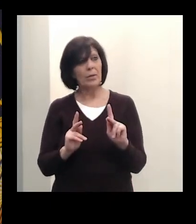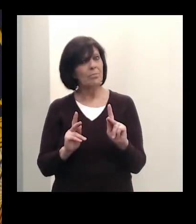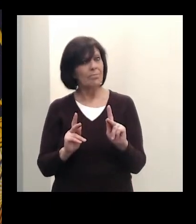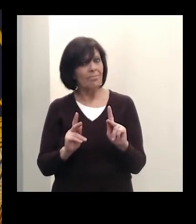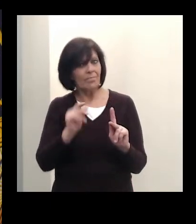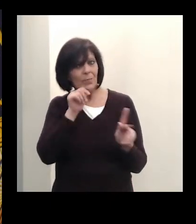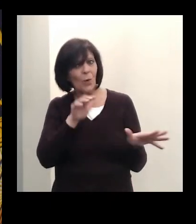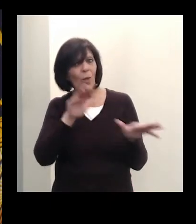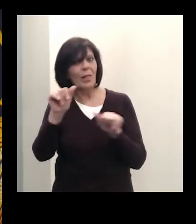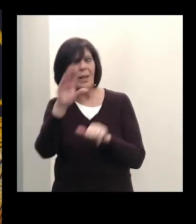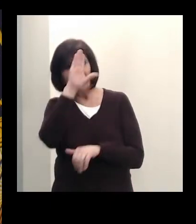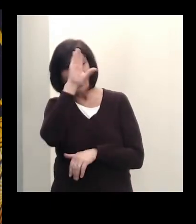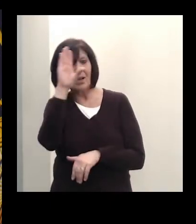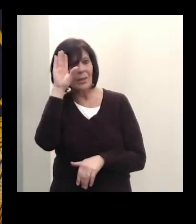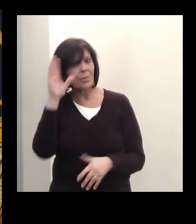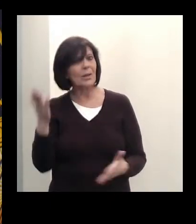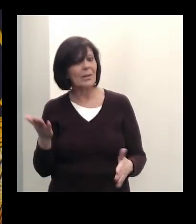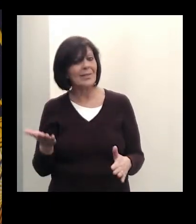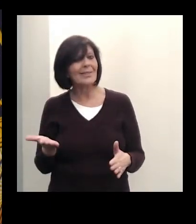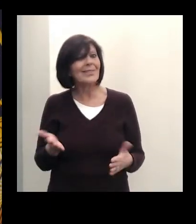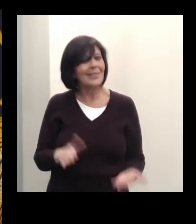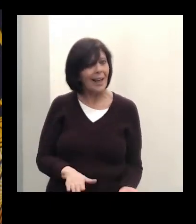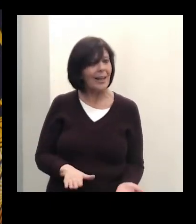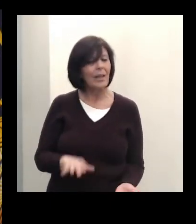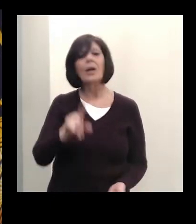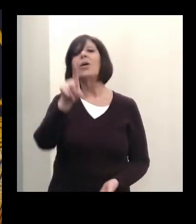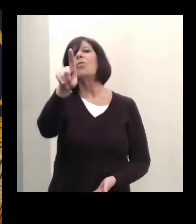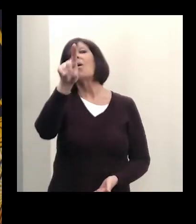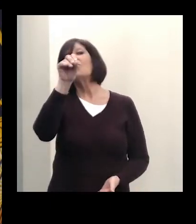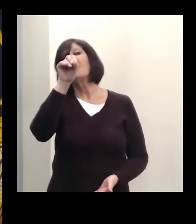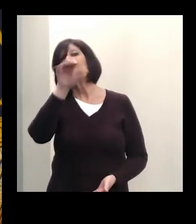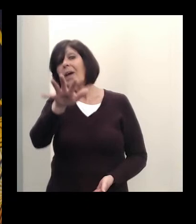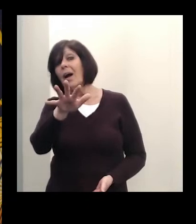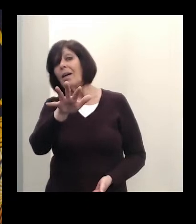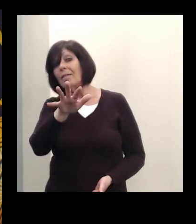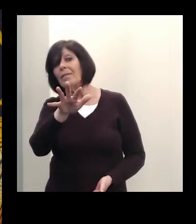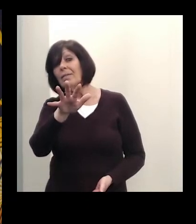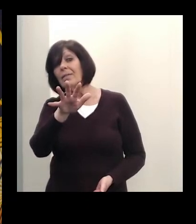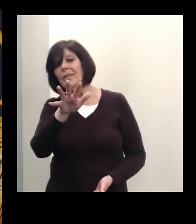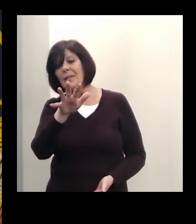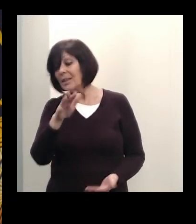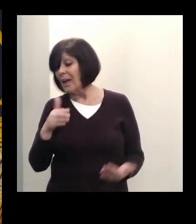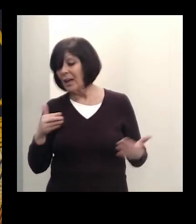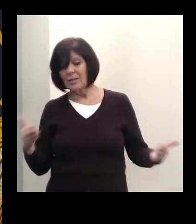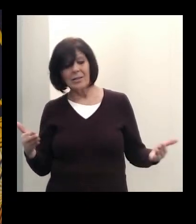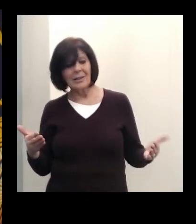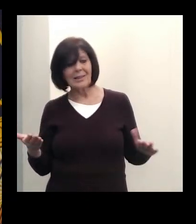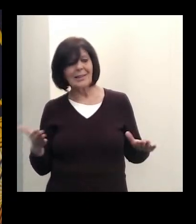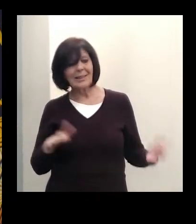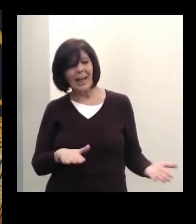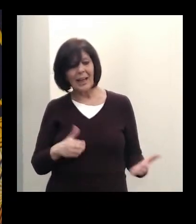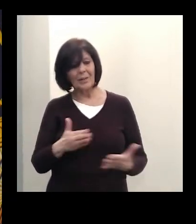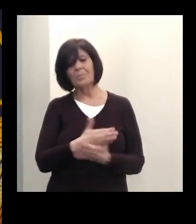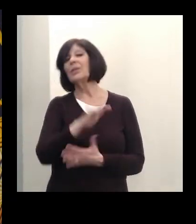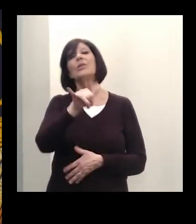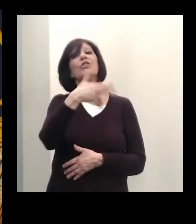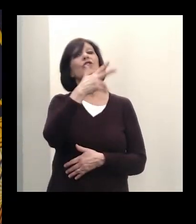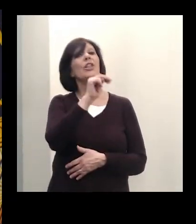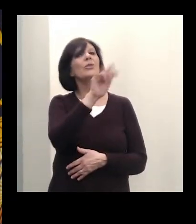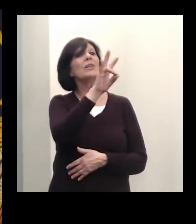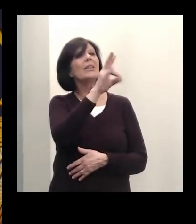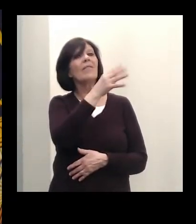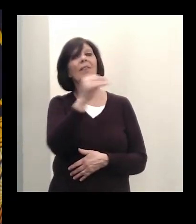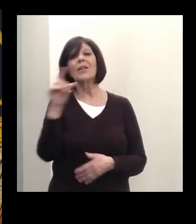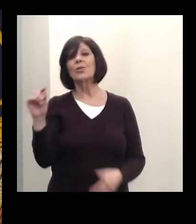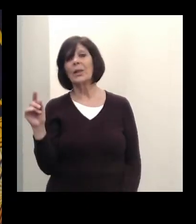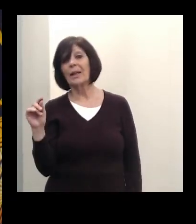hospital alive. 105 of our fellow county residents died between January 7th and January 20th. And